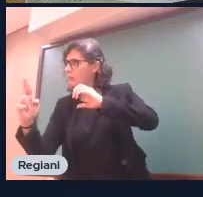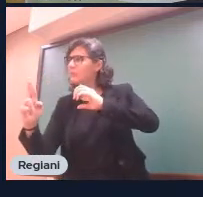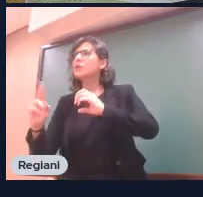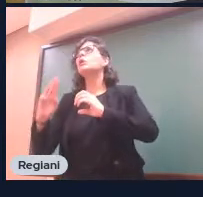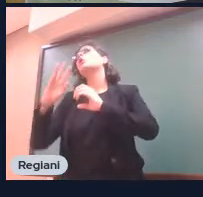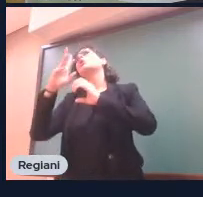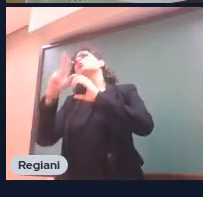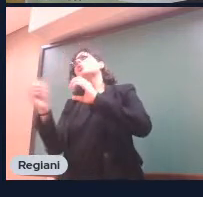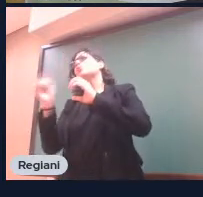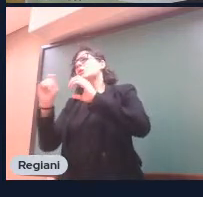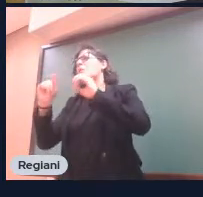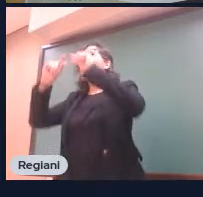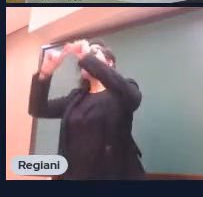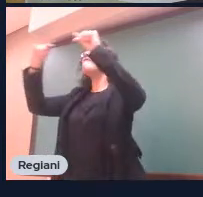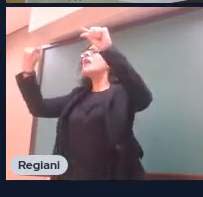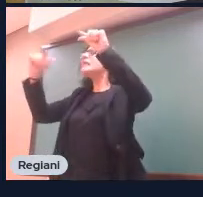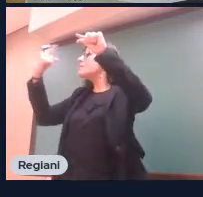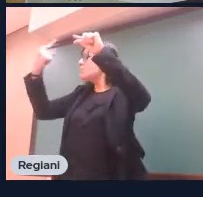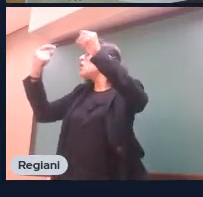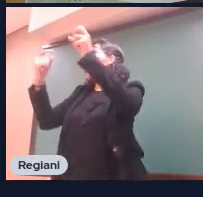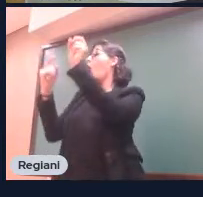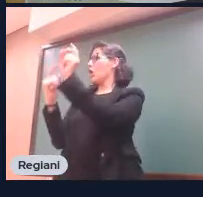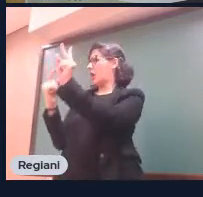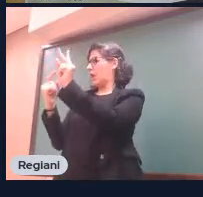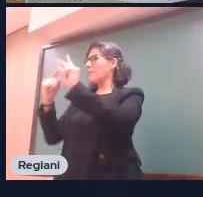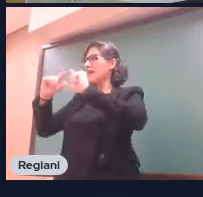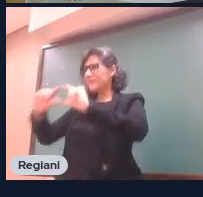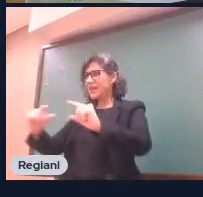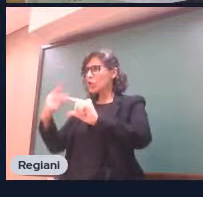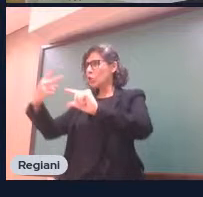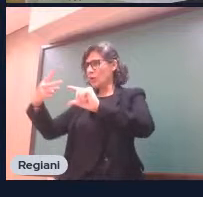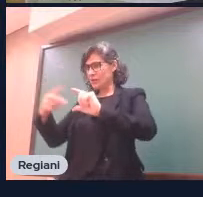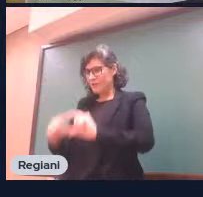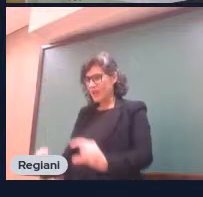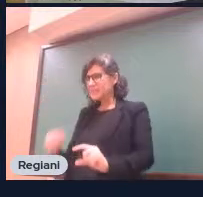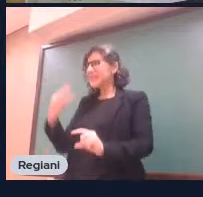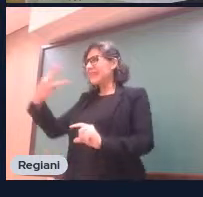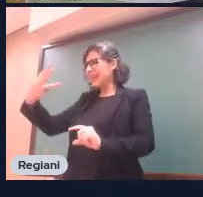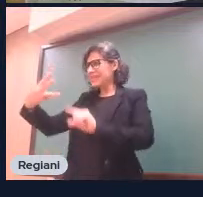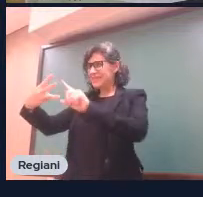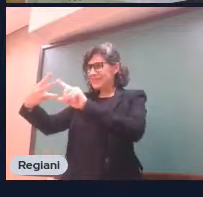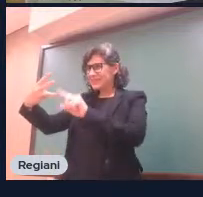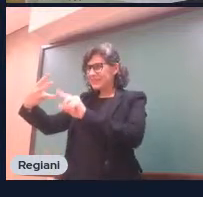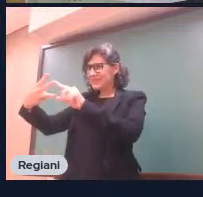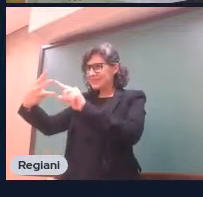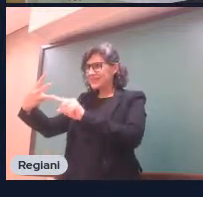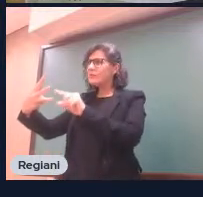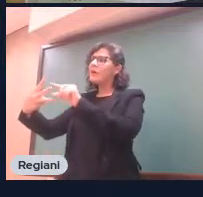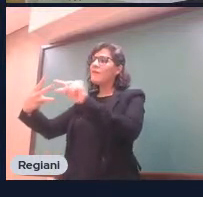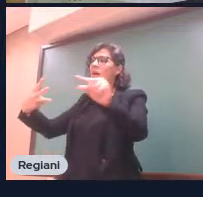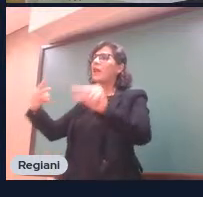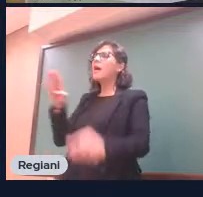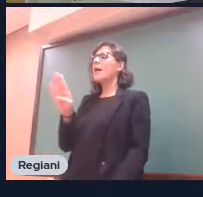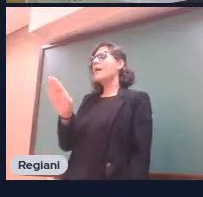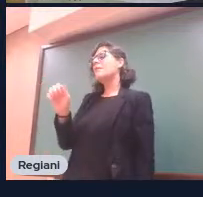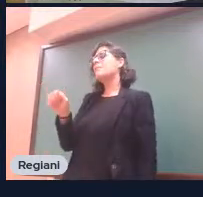sentence, okay, but sentences 2 and 3, let's take 2. It says it's a banks.